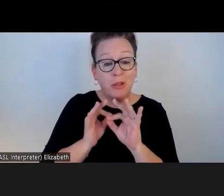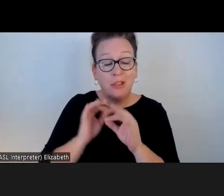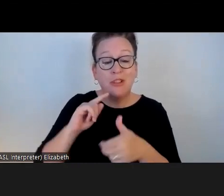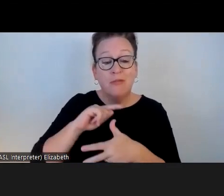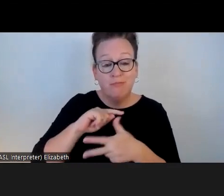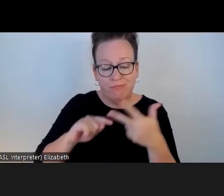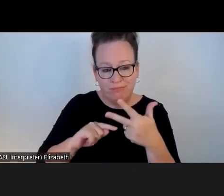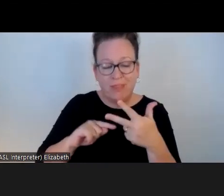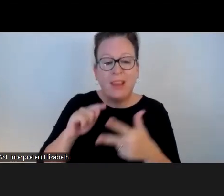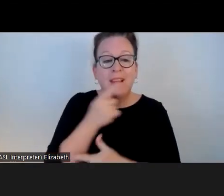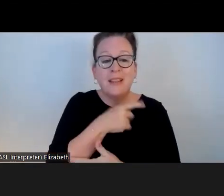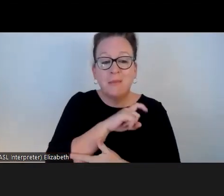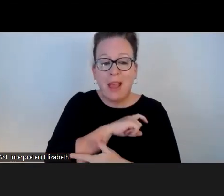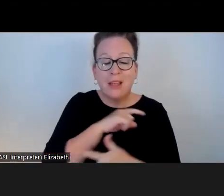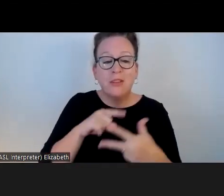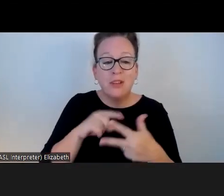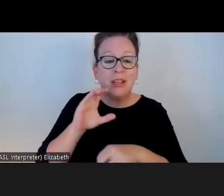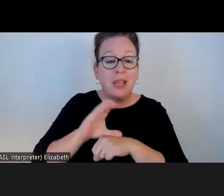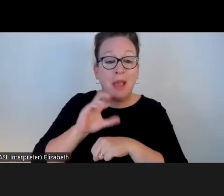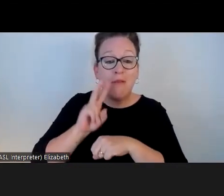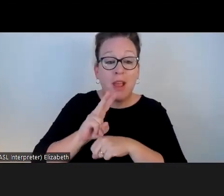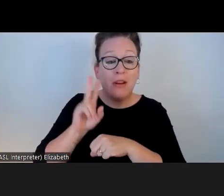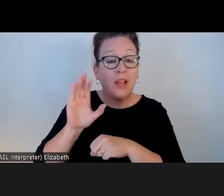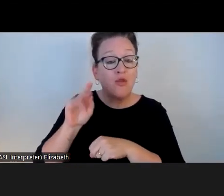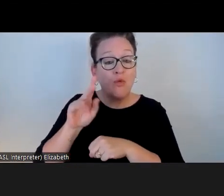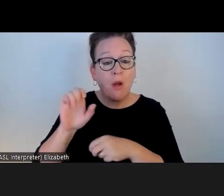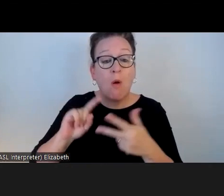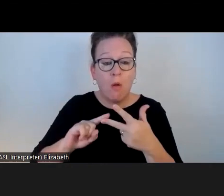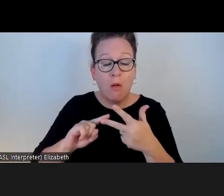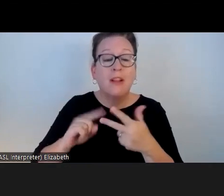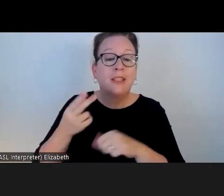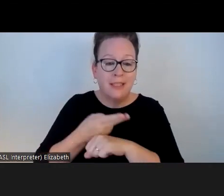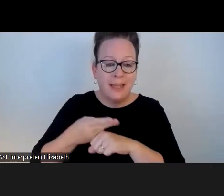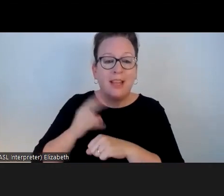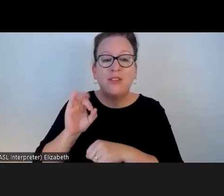and Haitian Creole. If you have any questions, please go see Aaron at the front table.